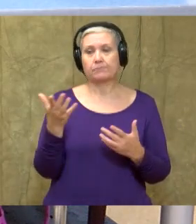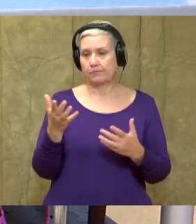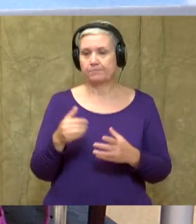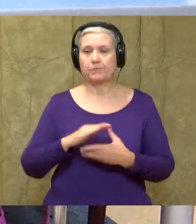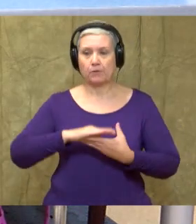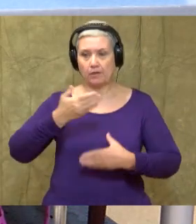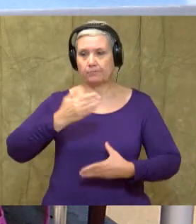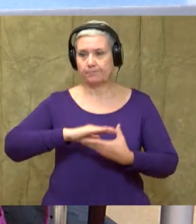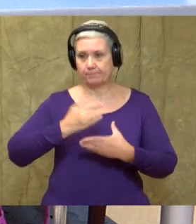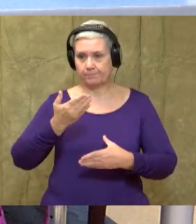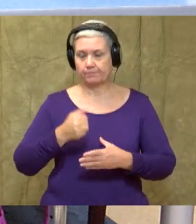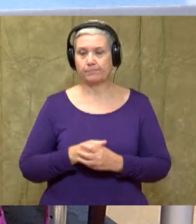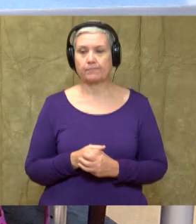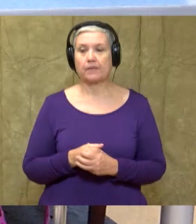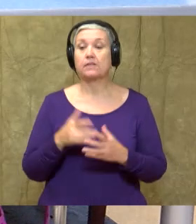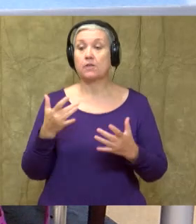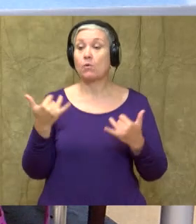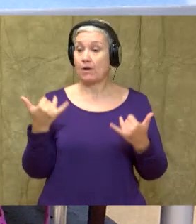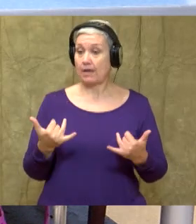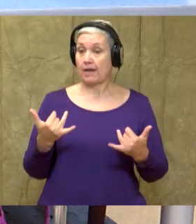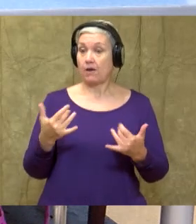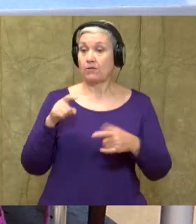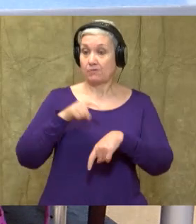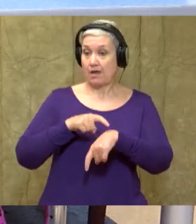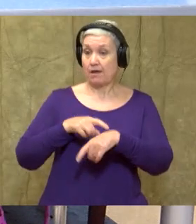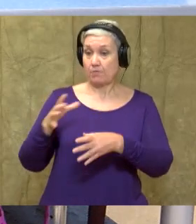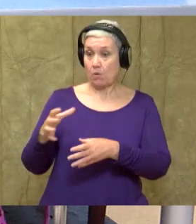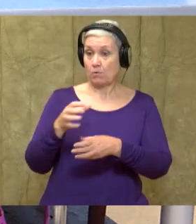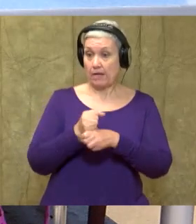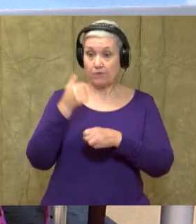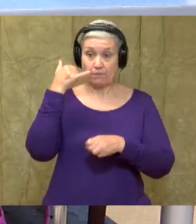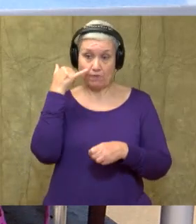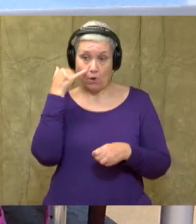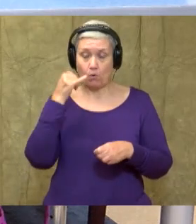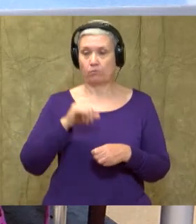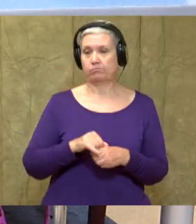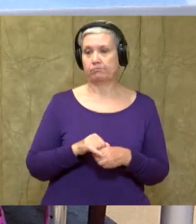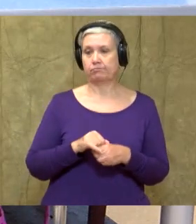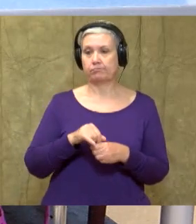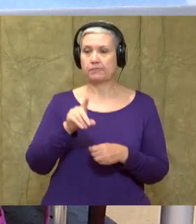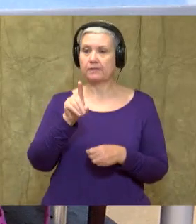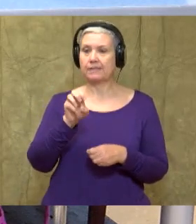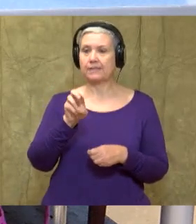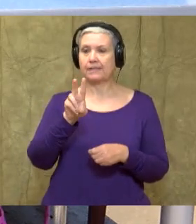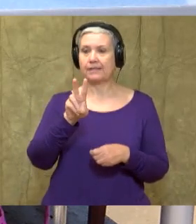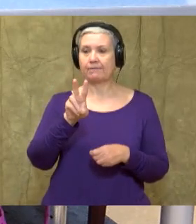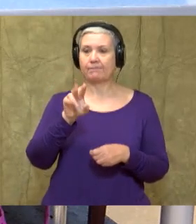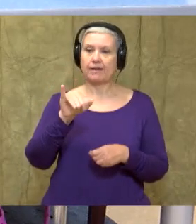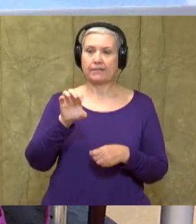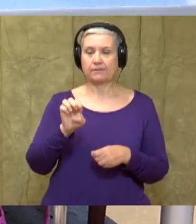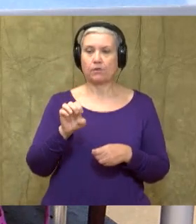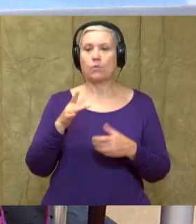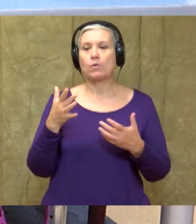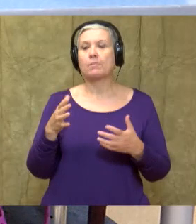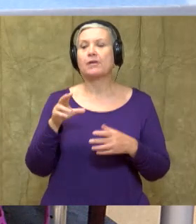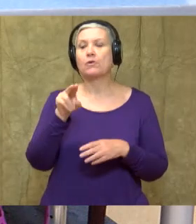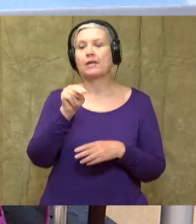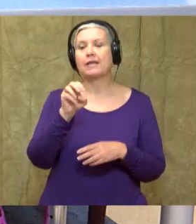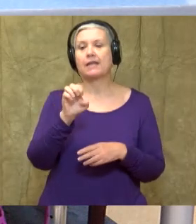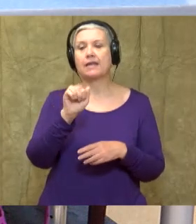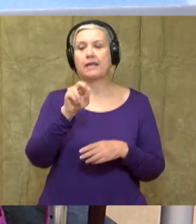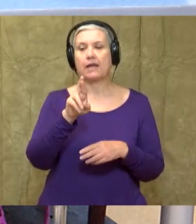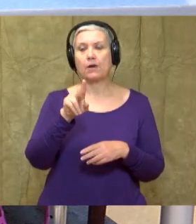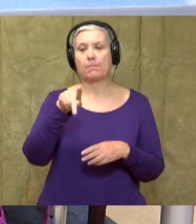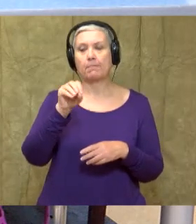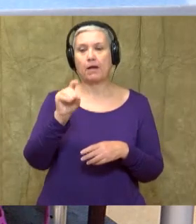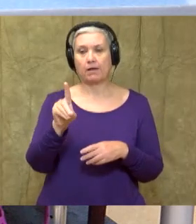a few moments to go ahead and get your devices out, please remember today we're going to do a Nearpod lesson. So the website for